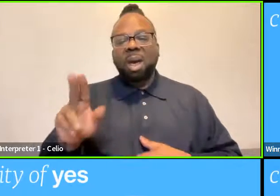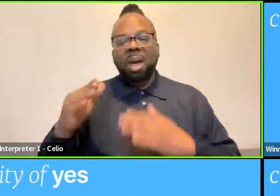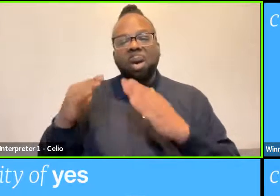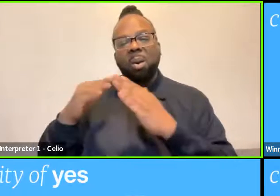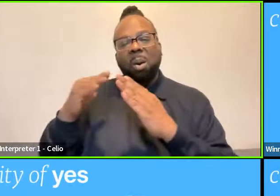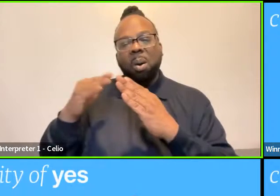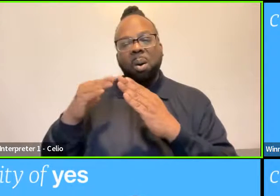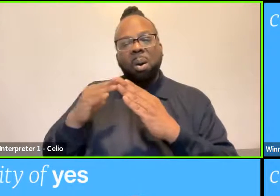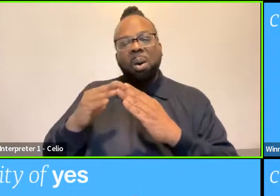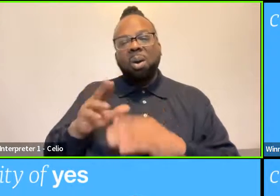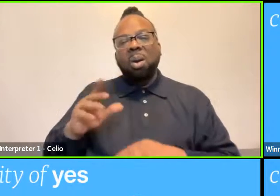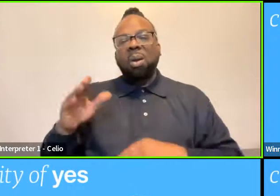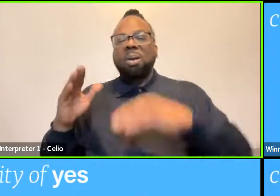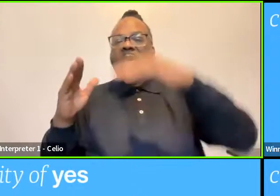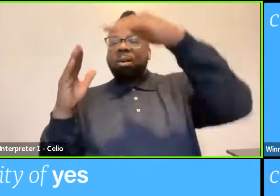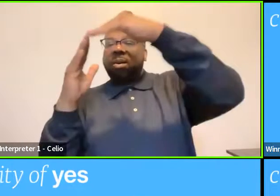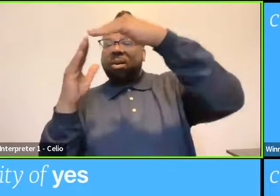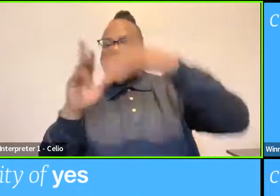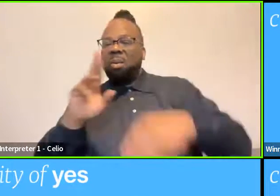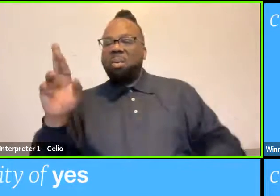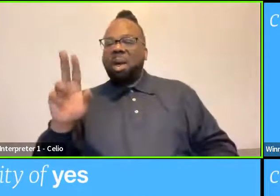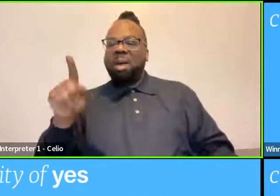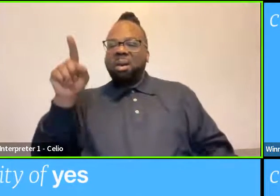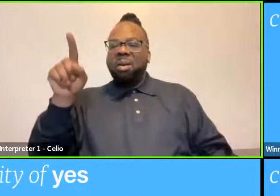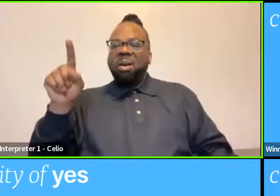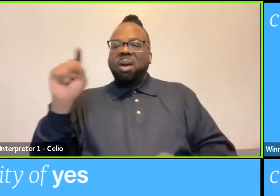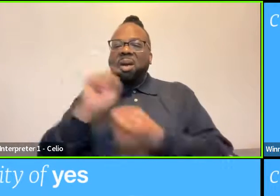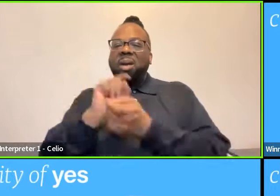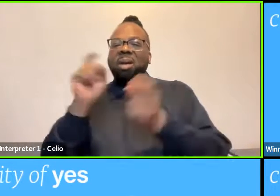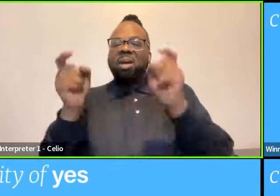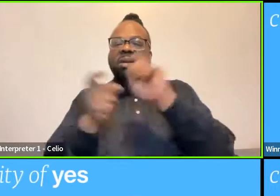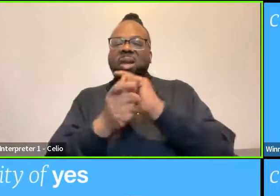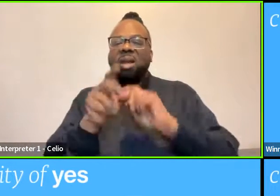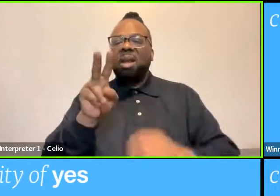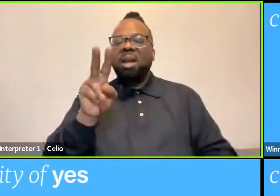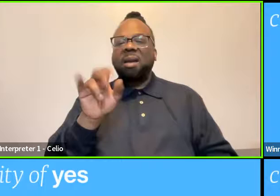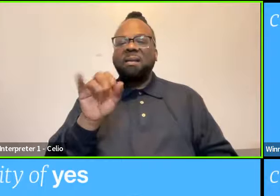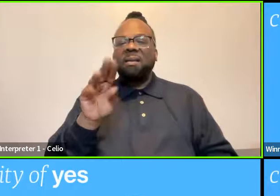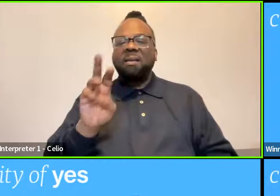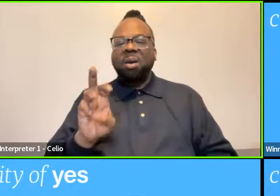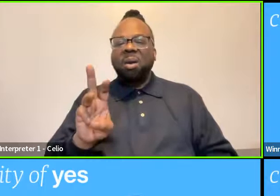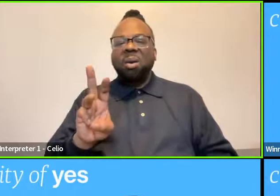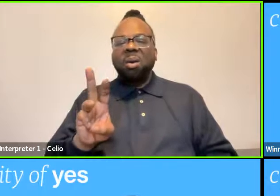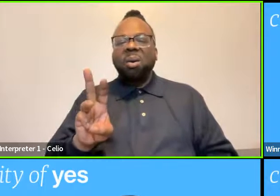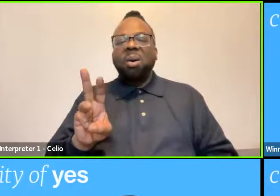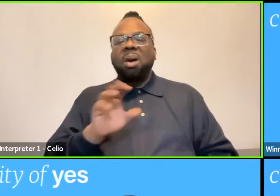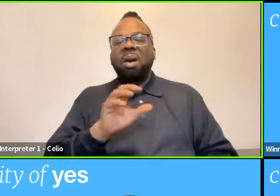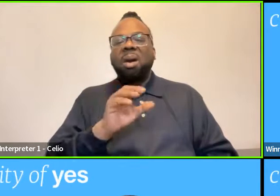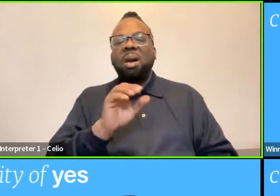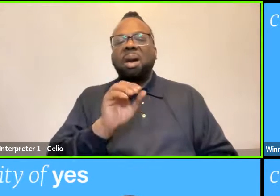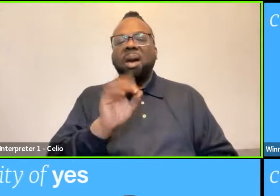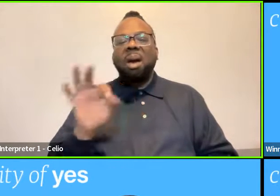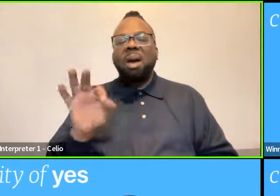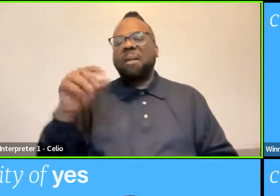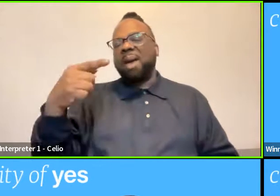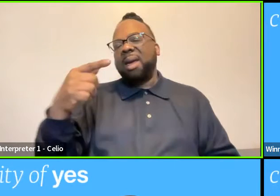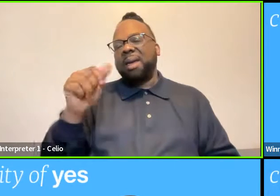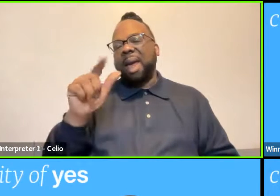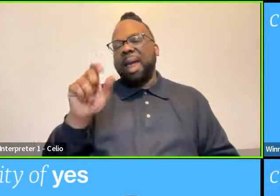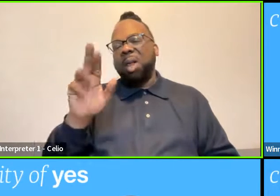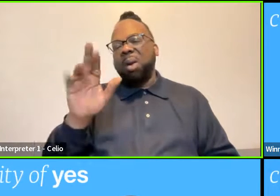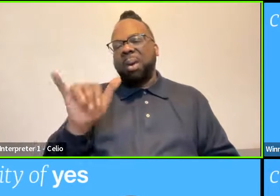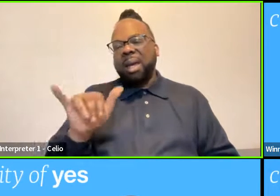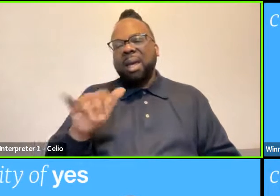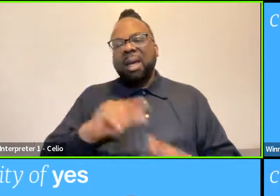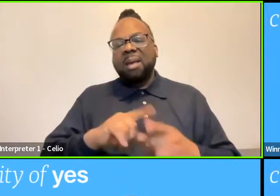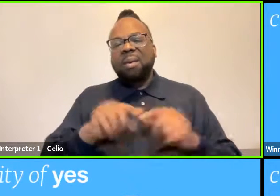screen, you can change the view to be gallery, and then you can see all of us. Hopefully